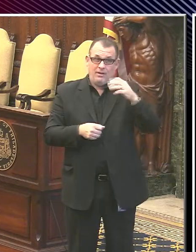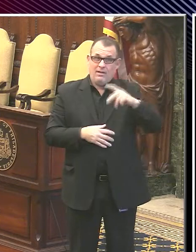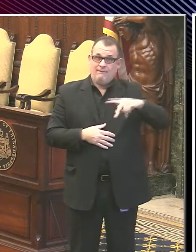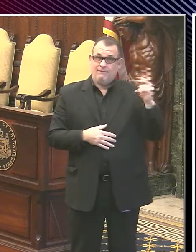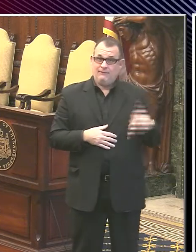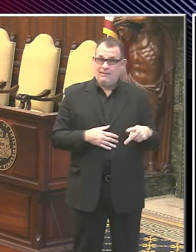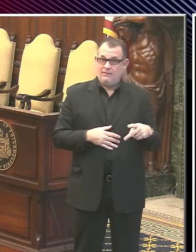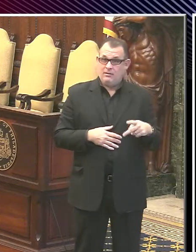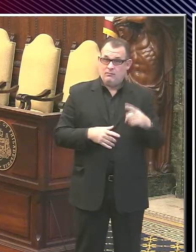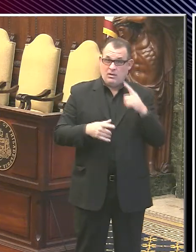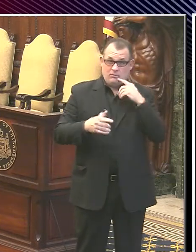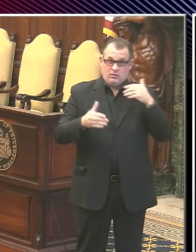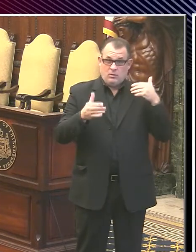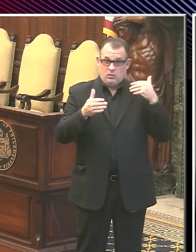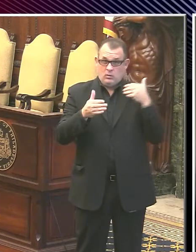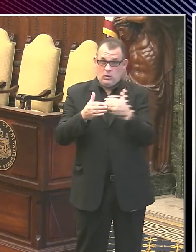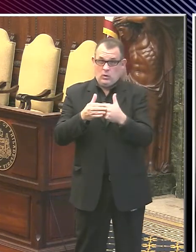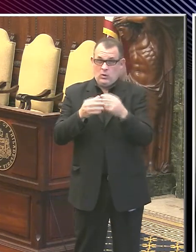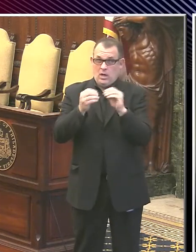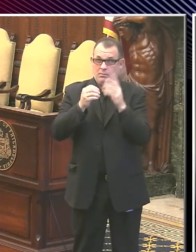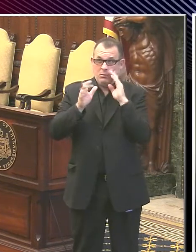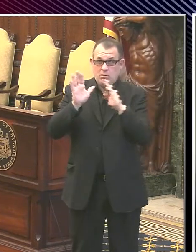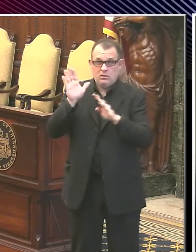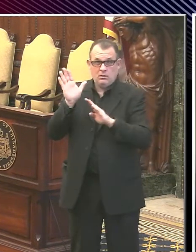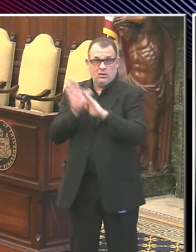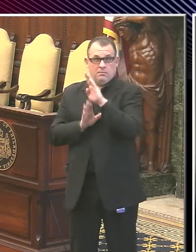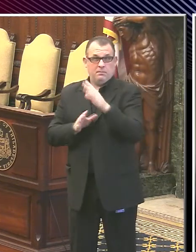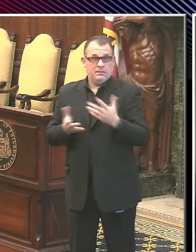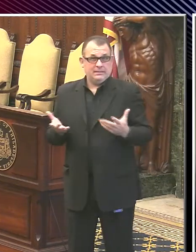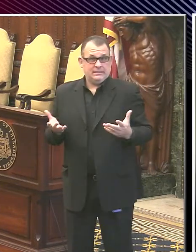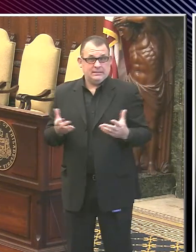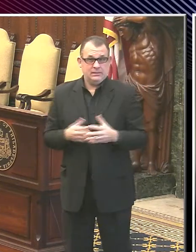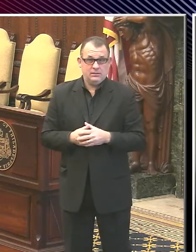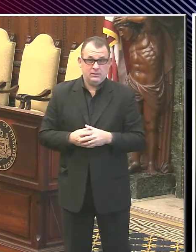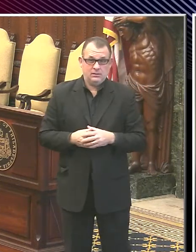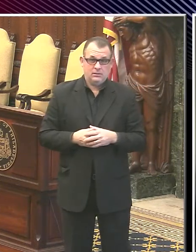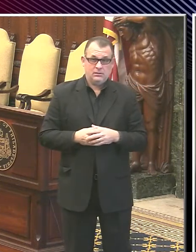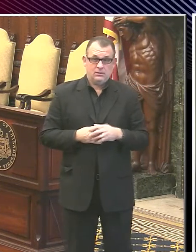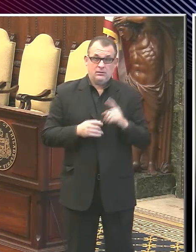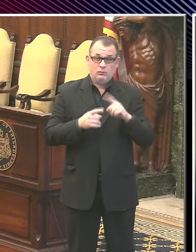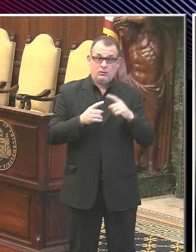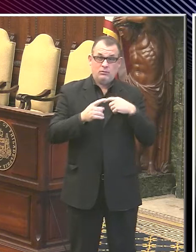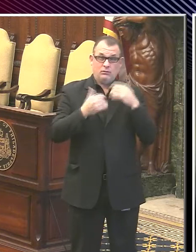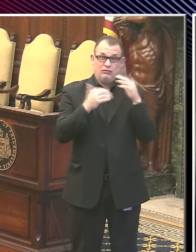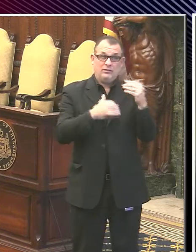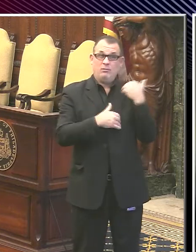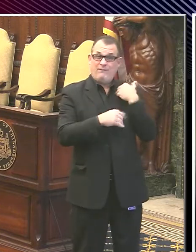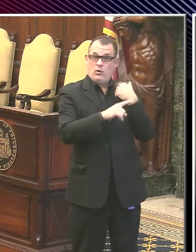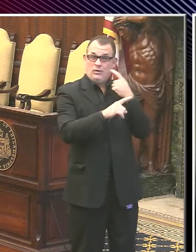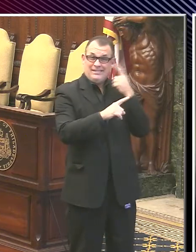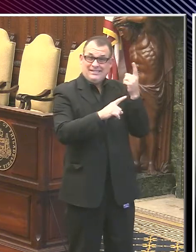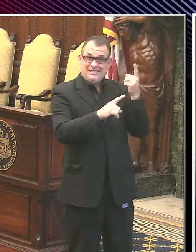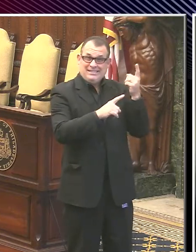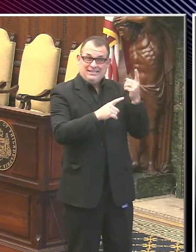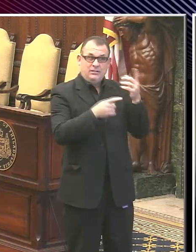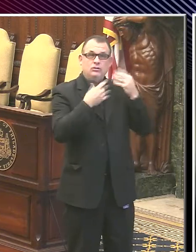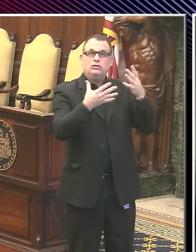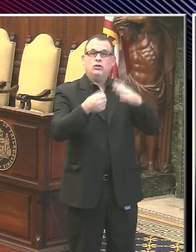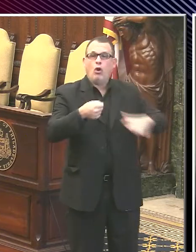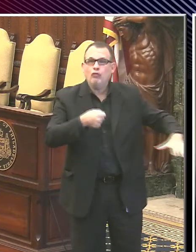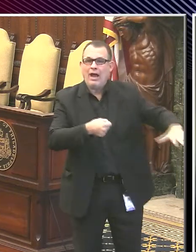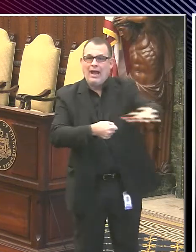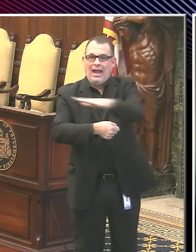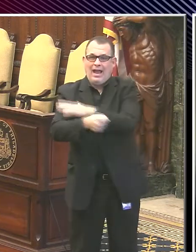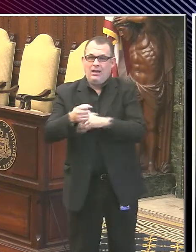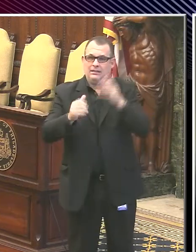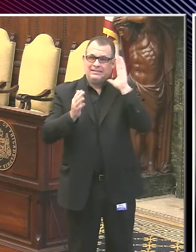that in any way? Well, when we put our restrictions in place, we did recommend that other areas around us put in place similar restrictions. And I do think